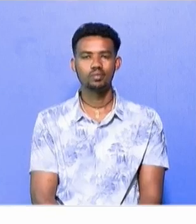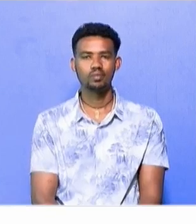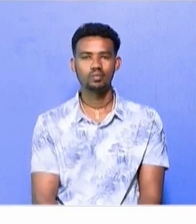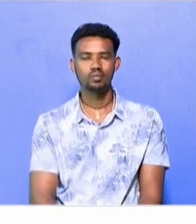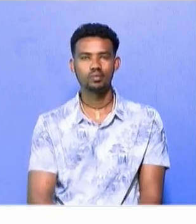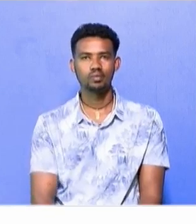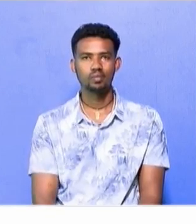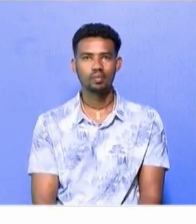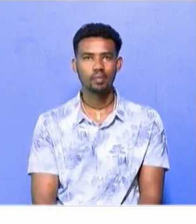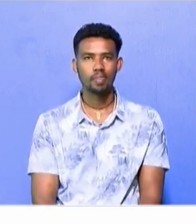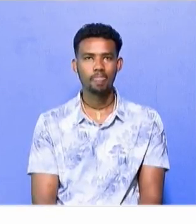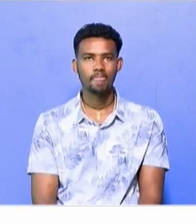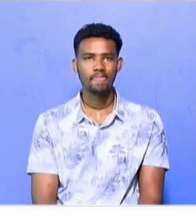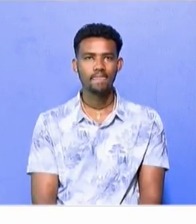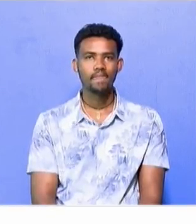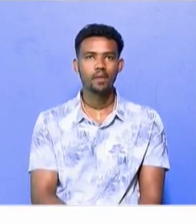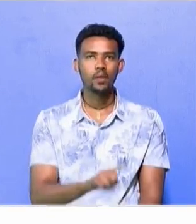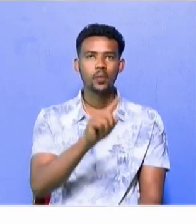Question number 5,